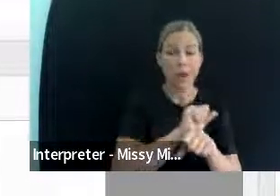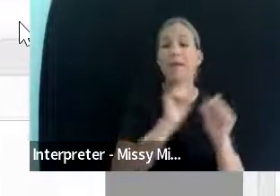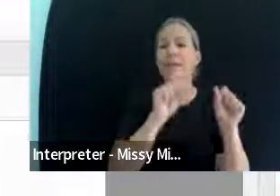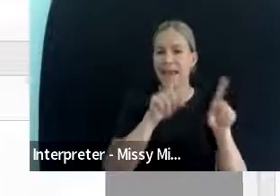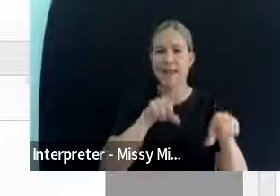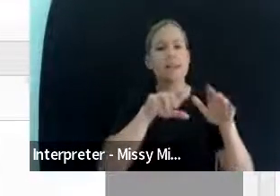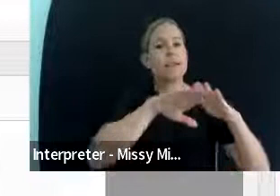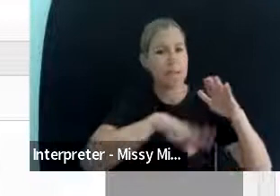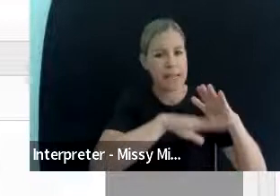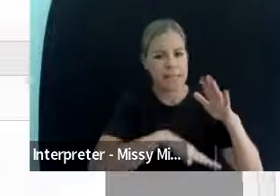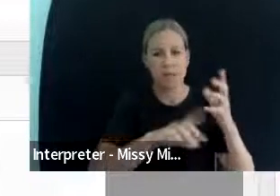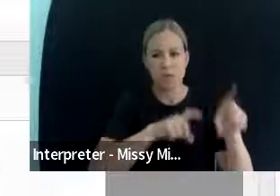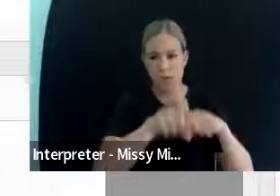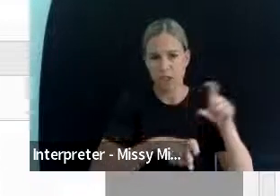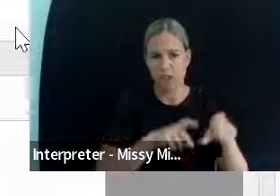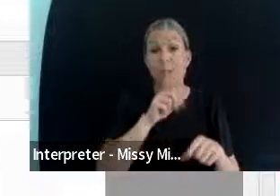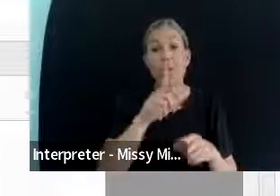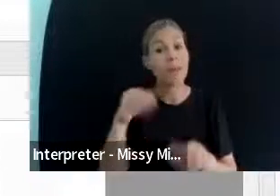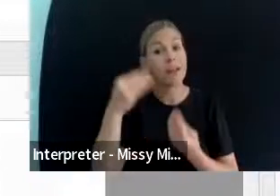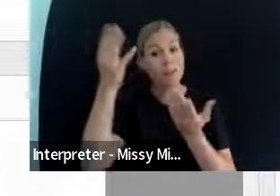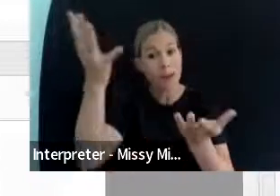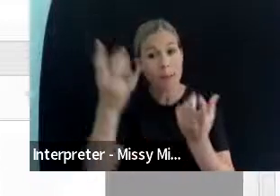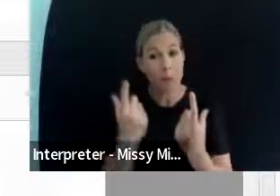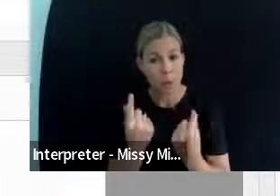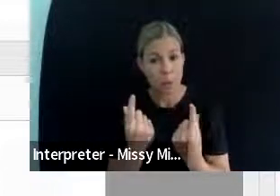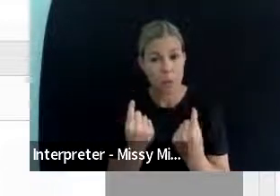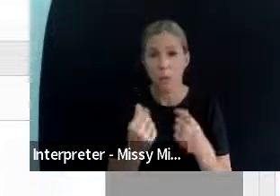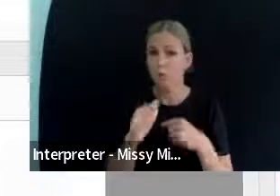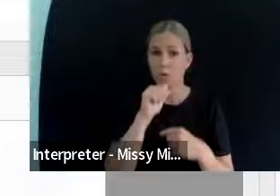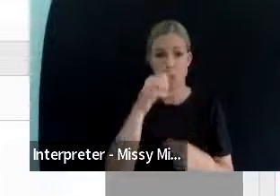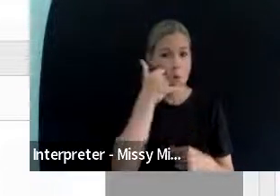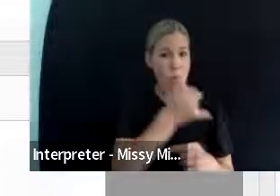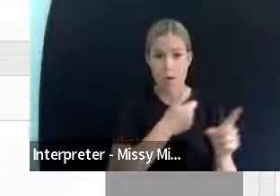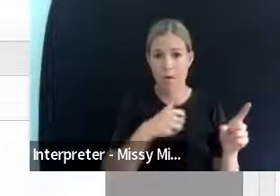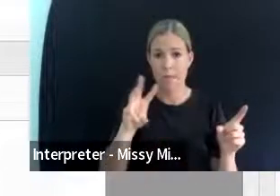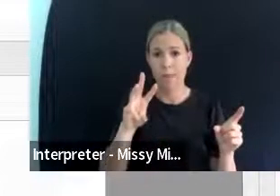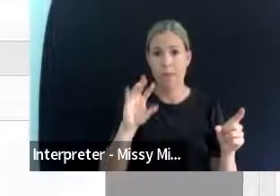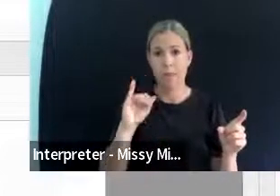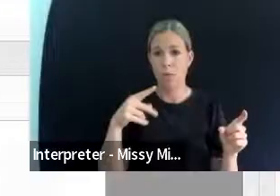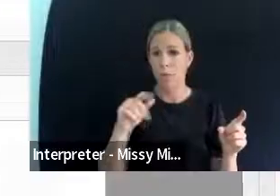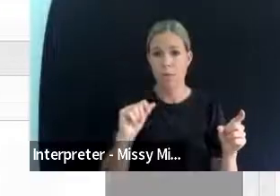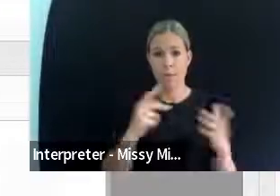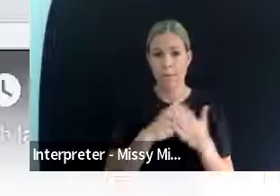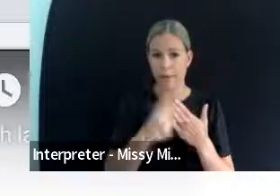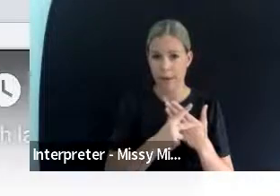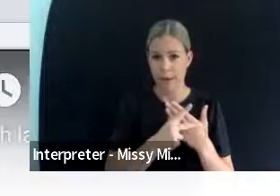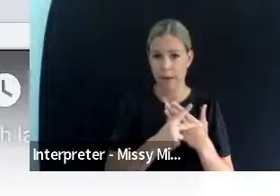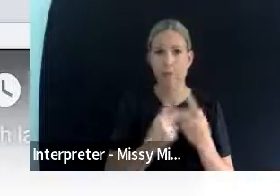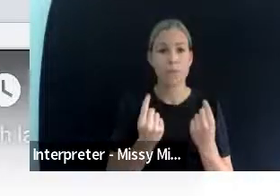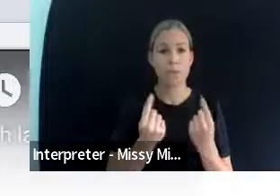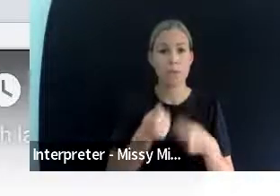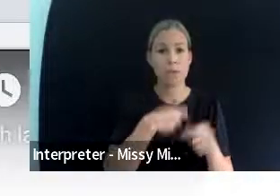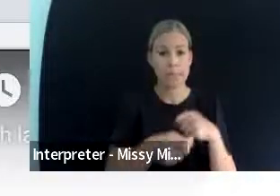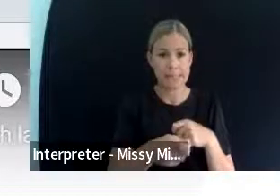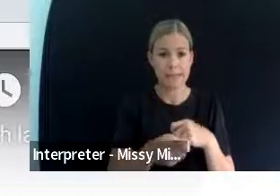benefit. But I would recommend that instead of calling the WIPA program, you know, again,